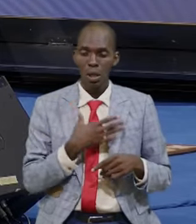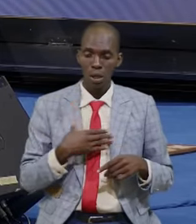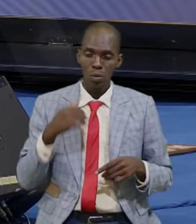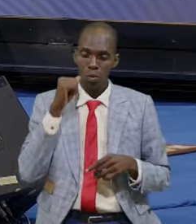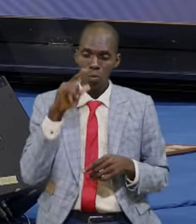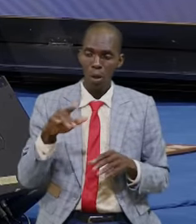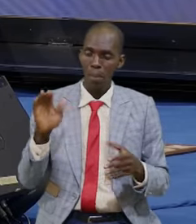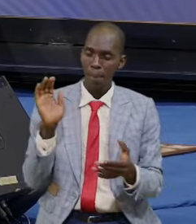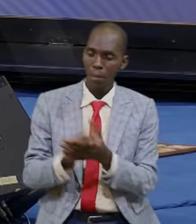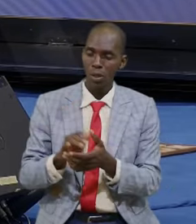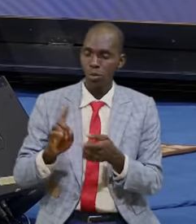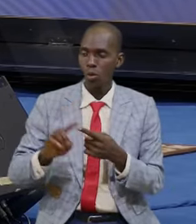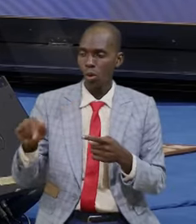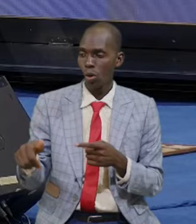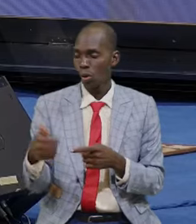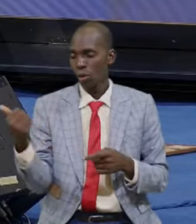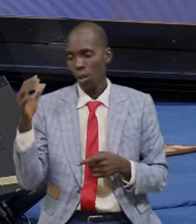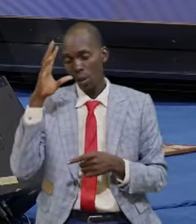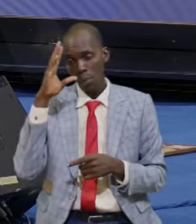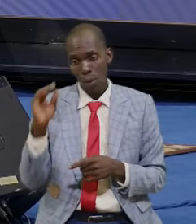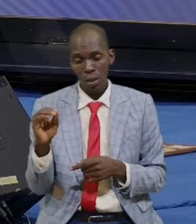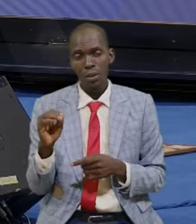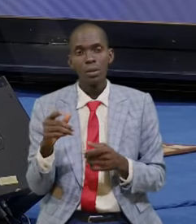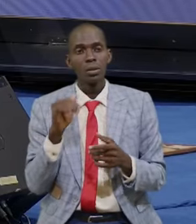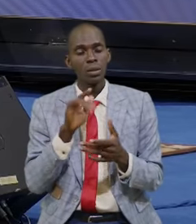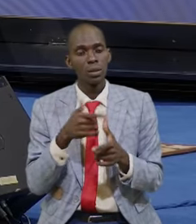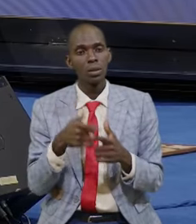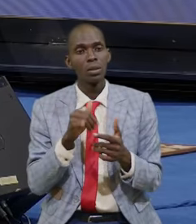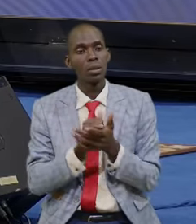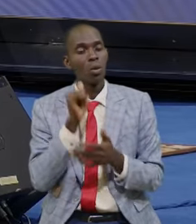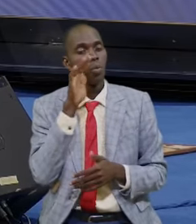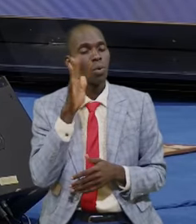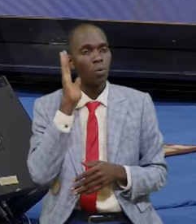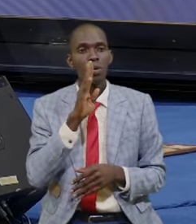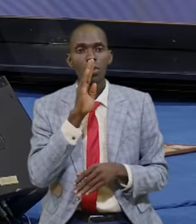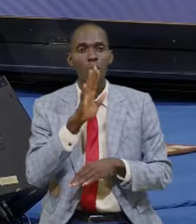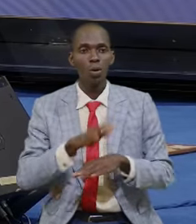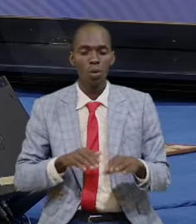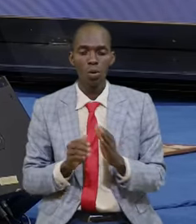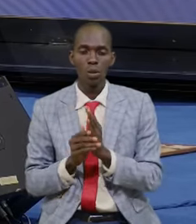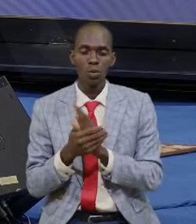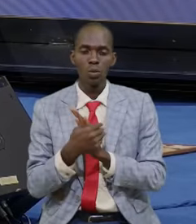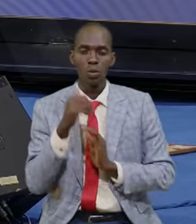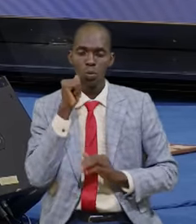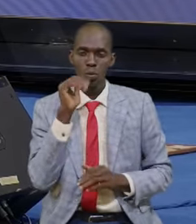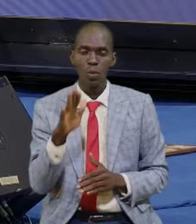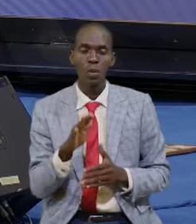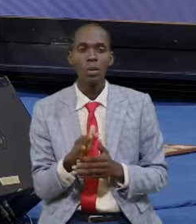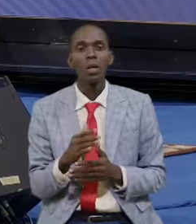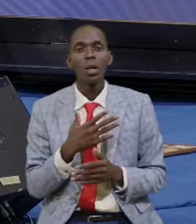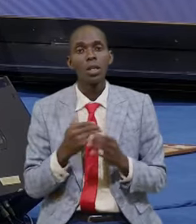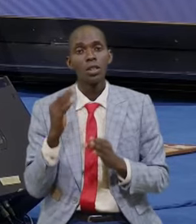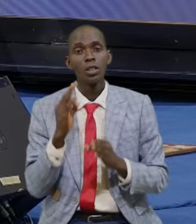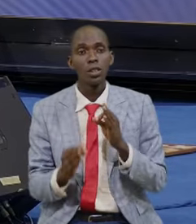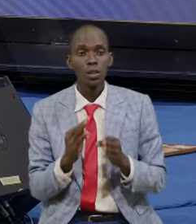another man, she shall be called an adulteress. But if her husband